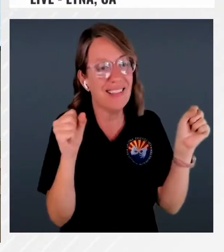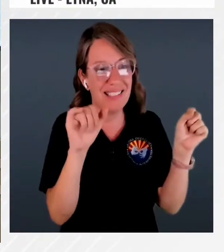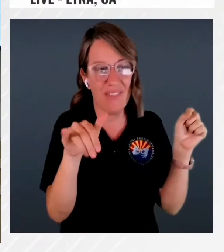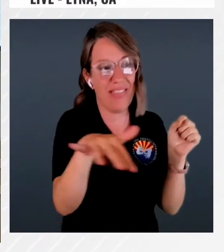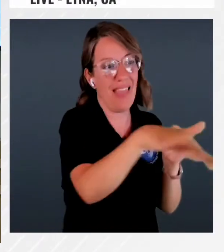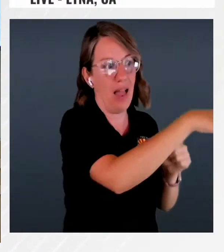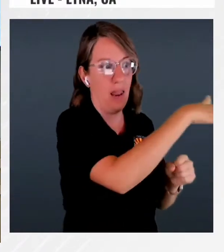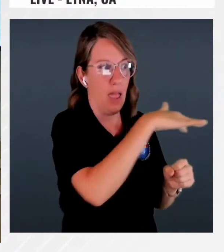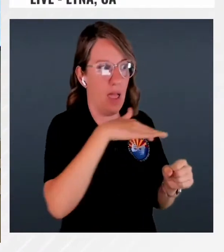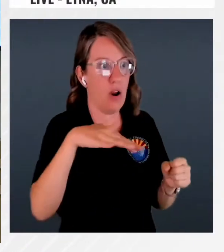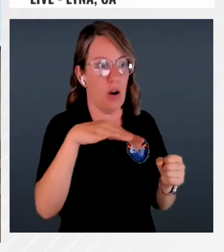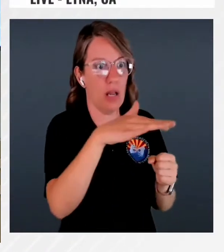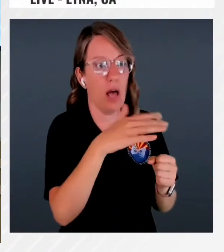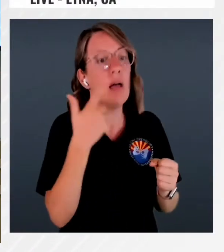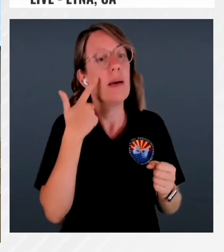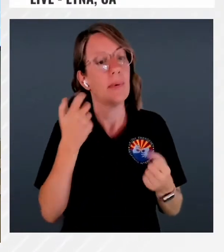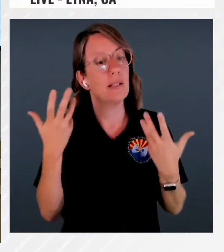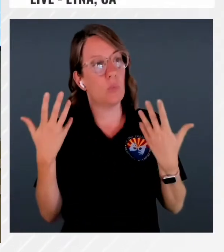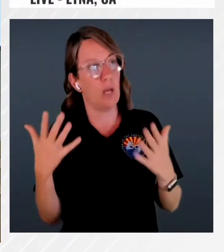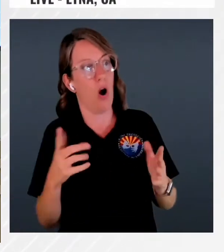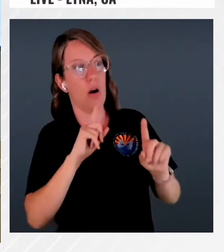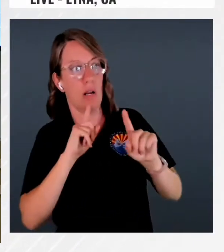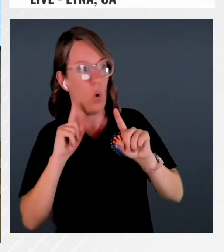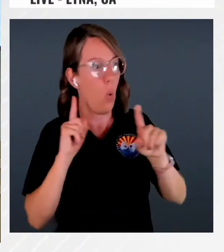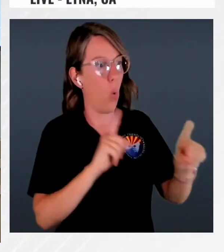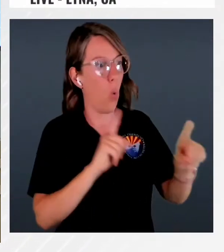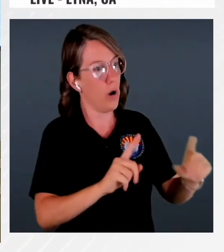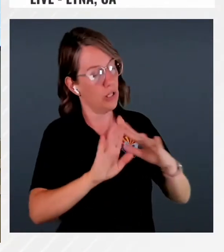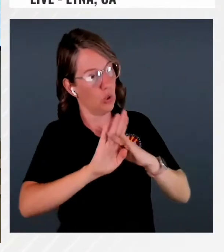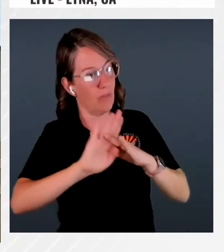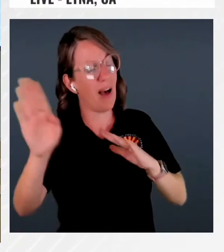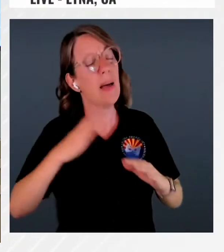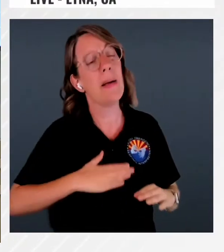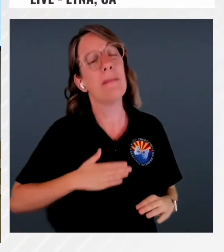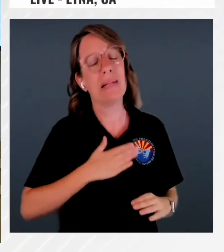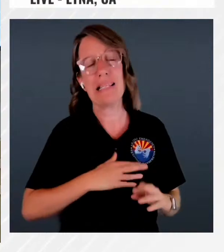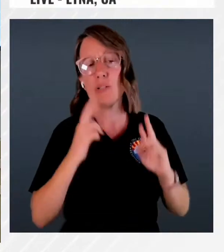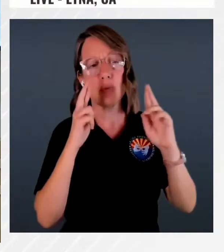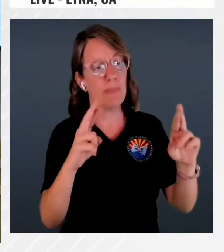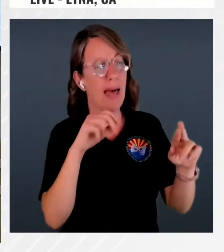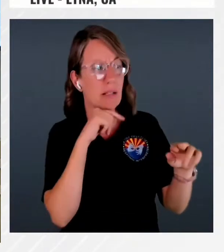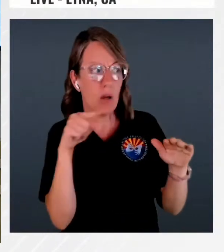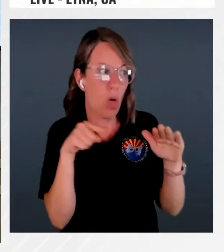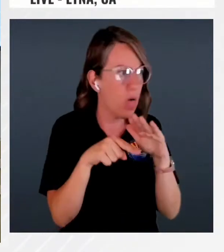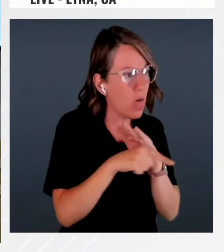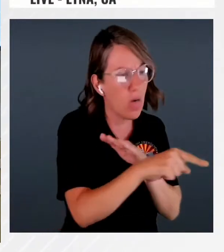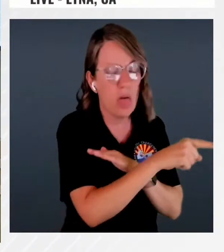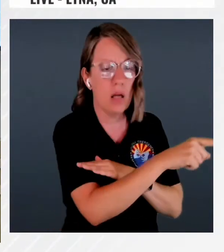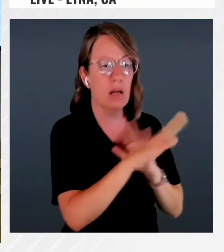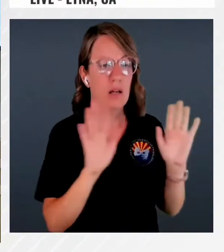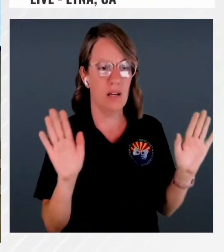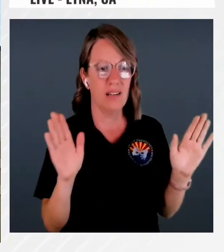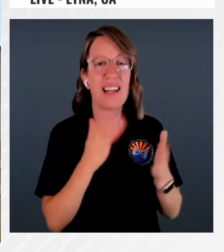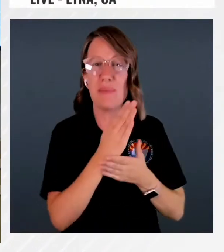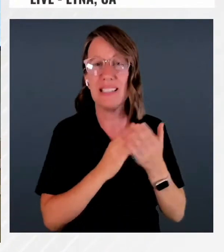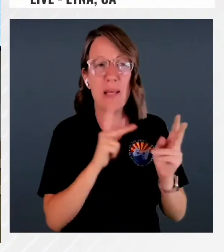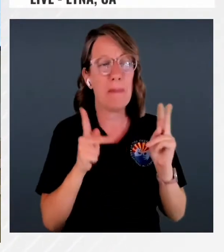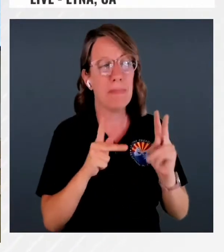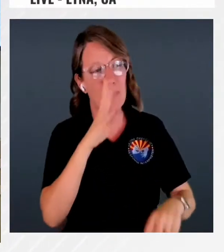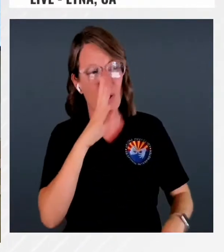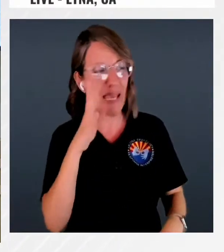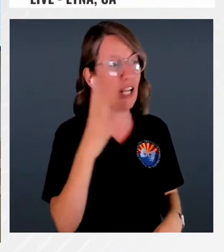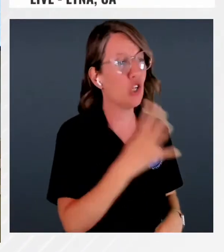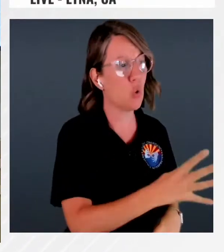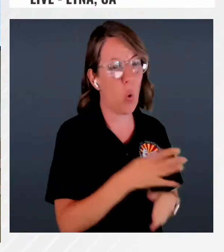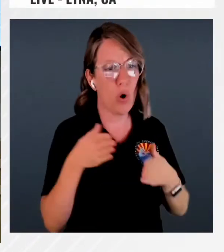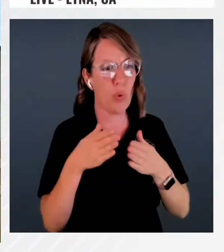evacuation orders. So please respect that. Like I'd mentioned before, we had some incidents of people running those roadblocks, and they were arrested. And